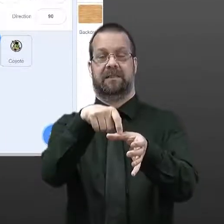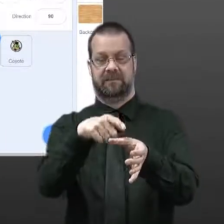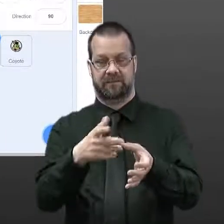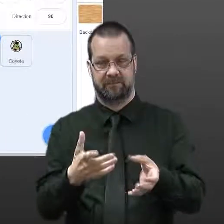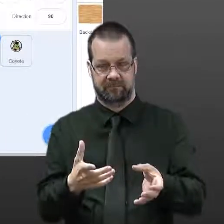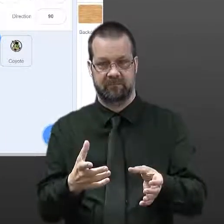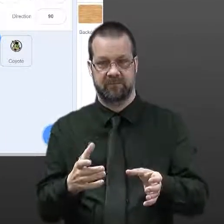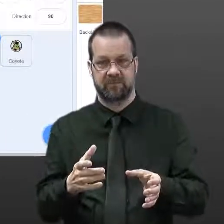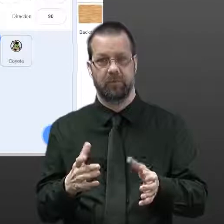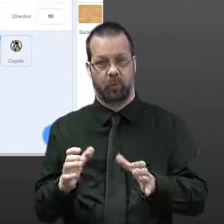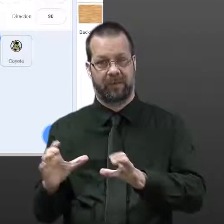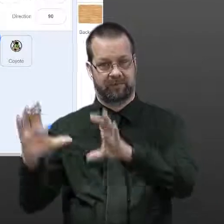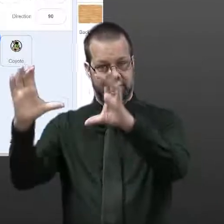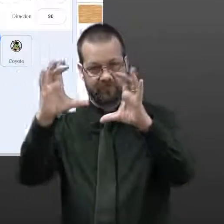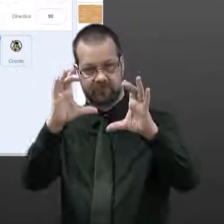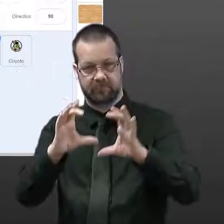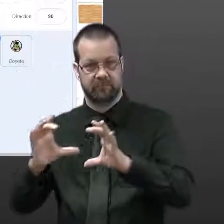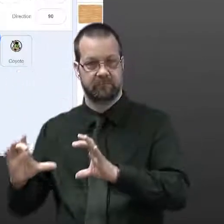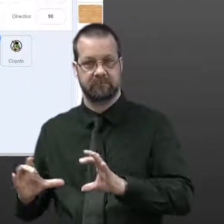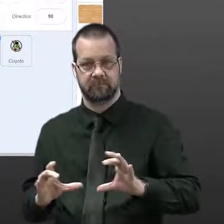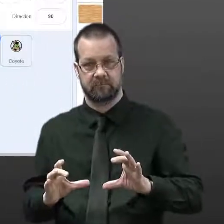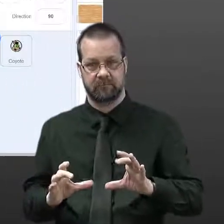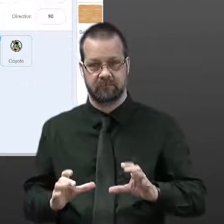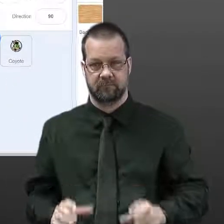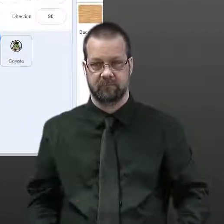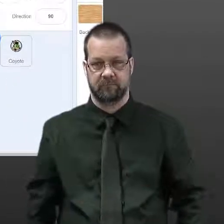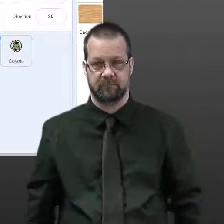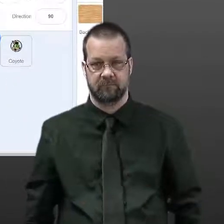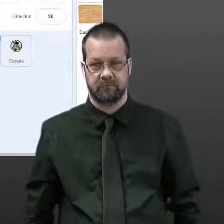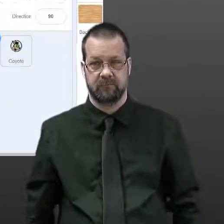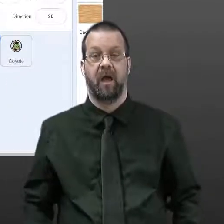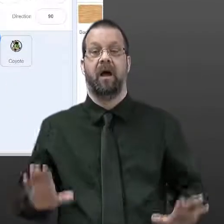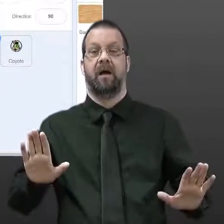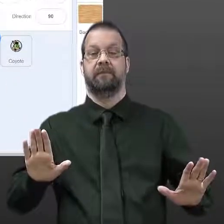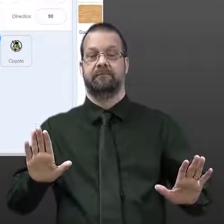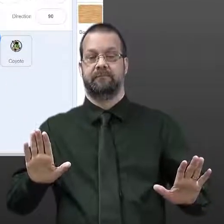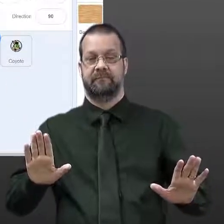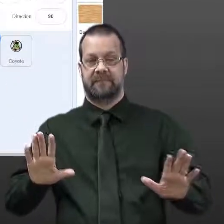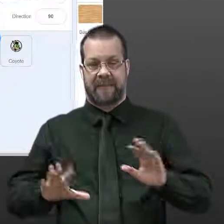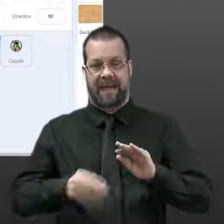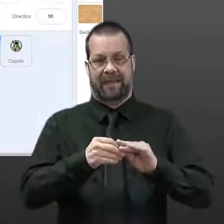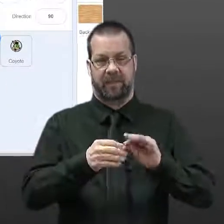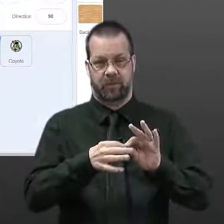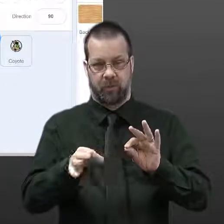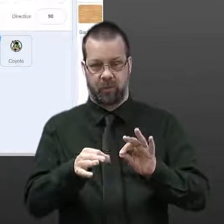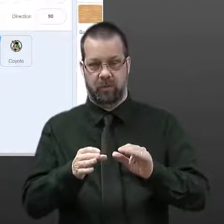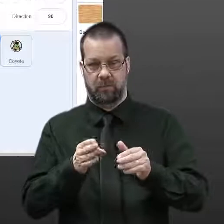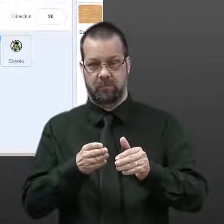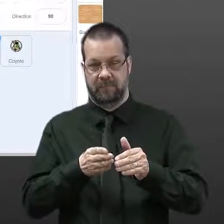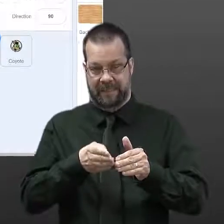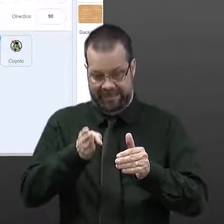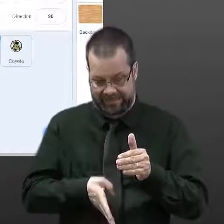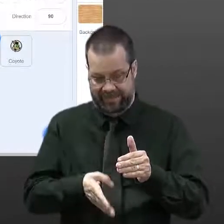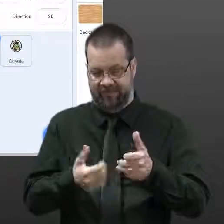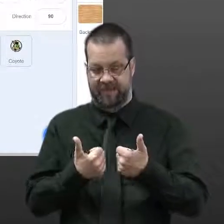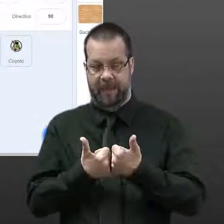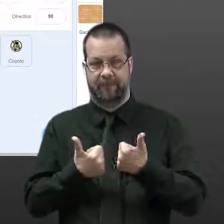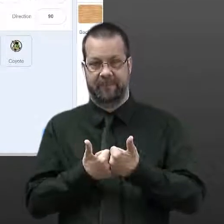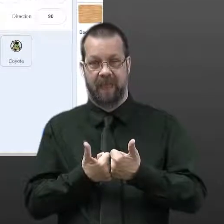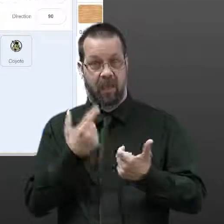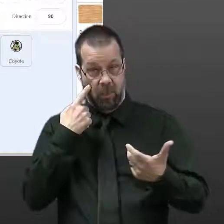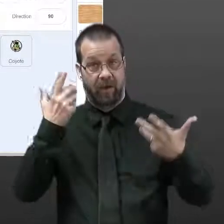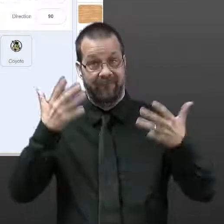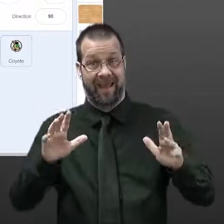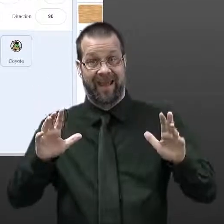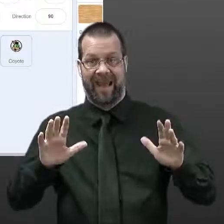in. That is, we need to code the end of the game actually. So we're almost done. I was